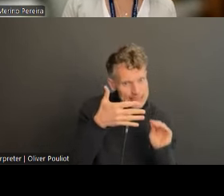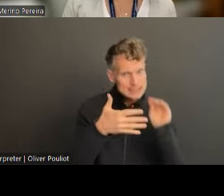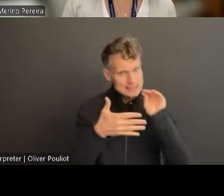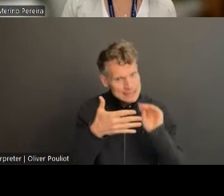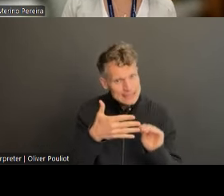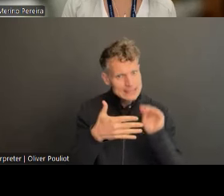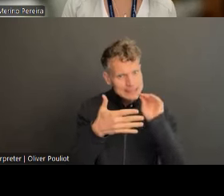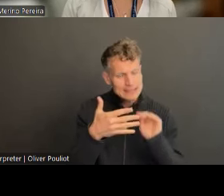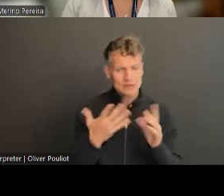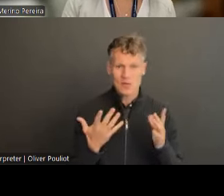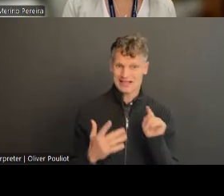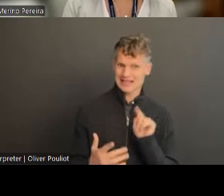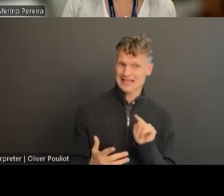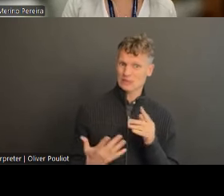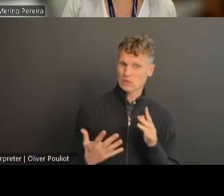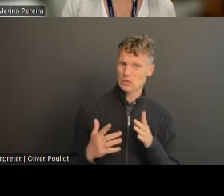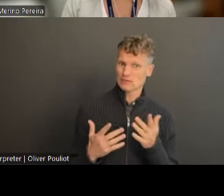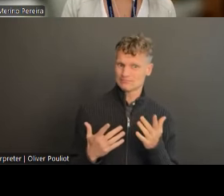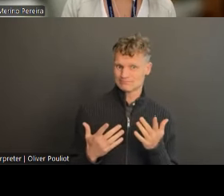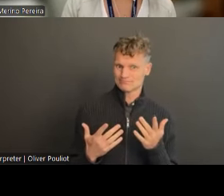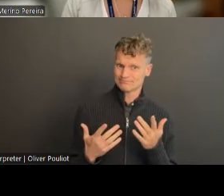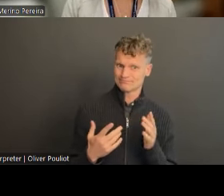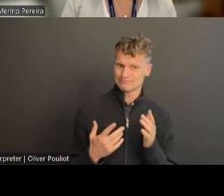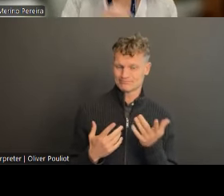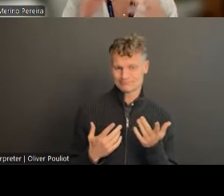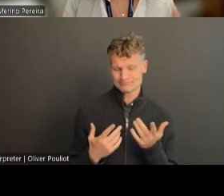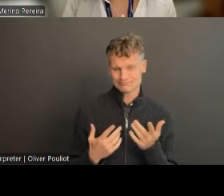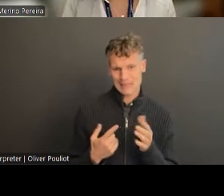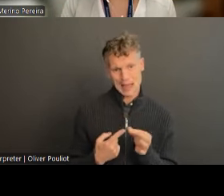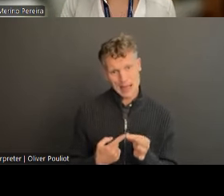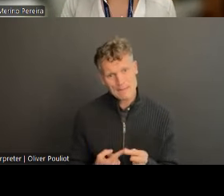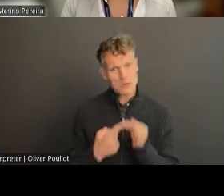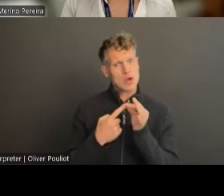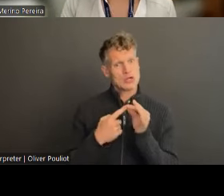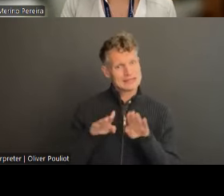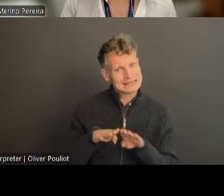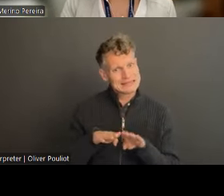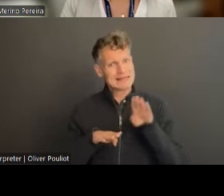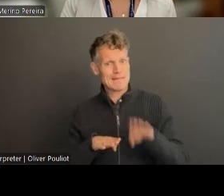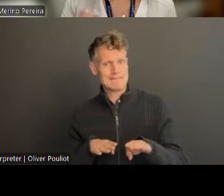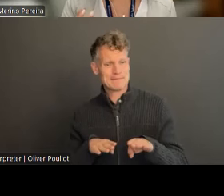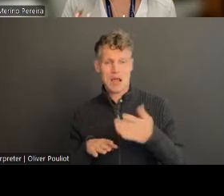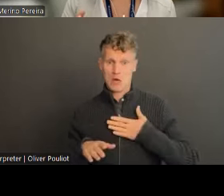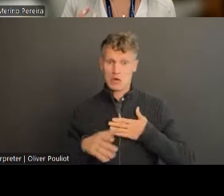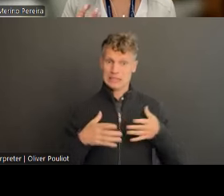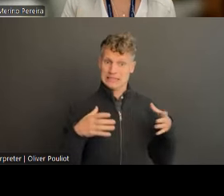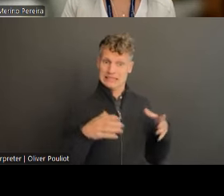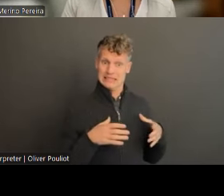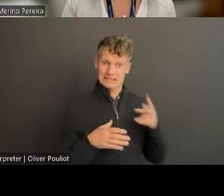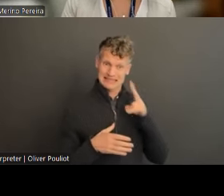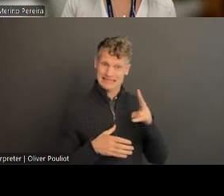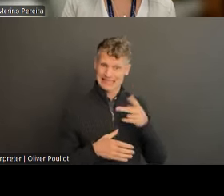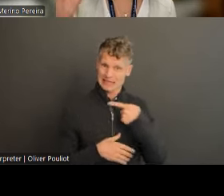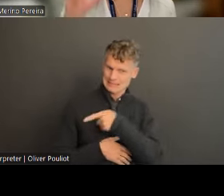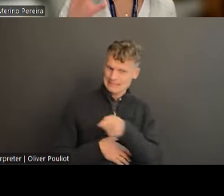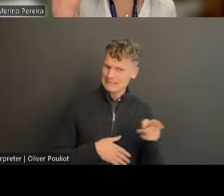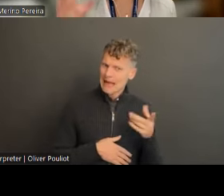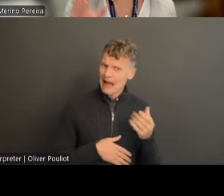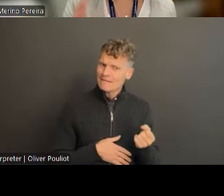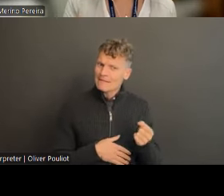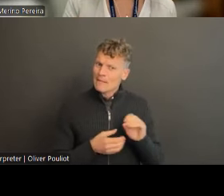step, what we discuss as part of the team is what is the space of the problem and what is the solution, and what